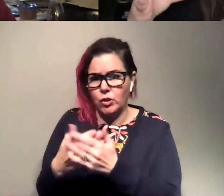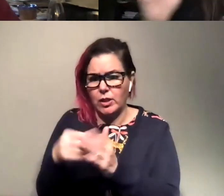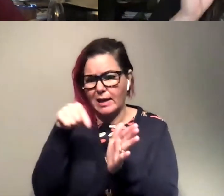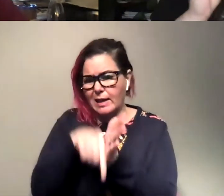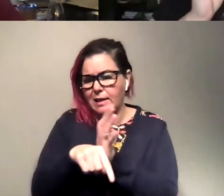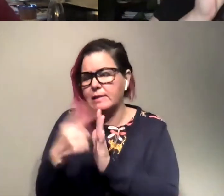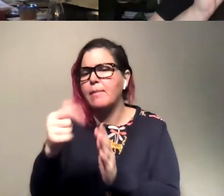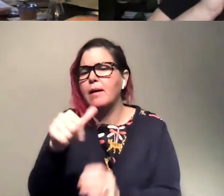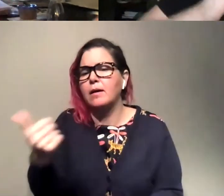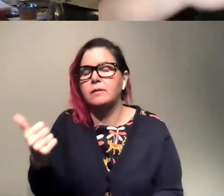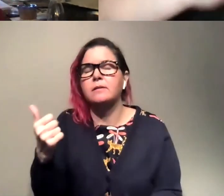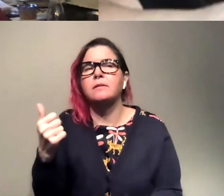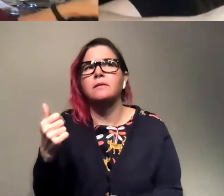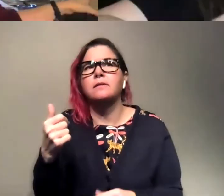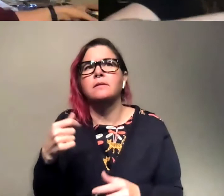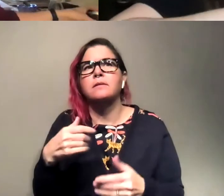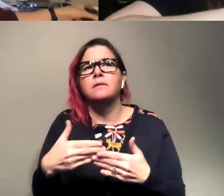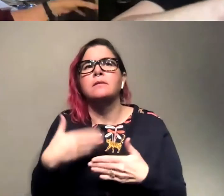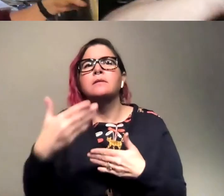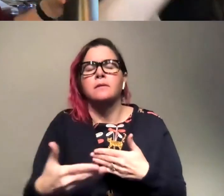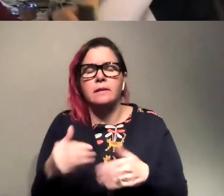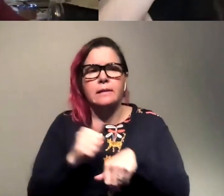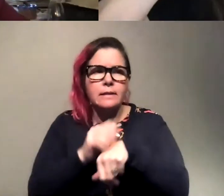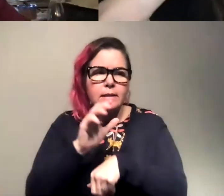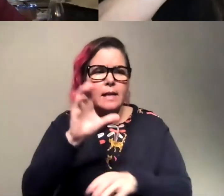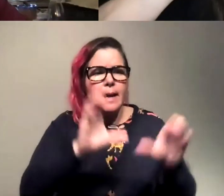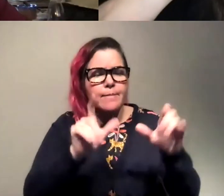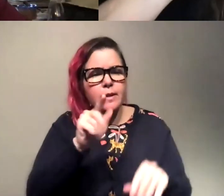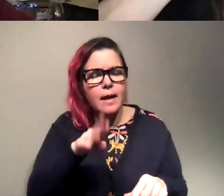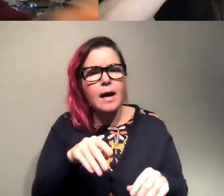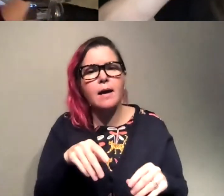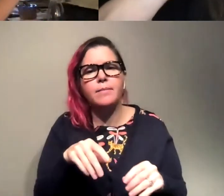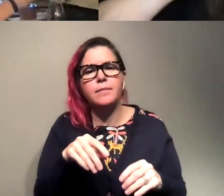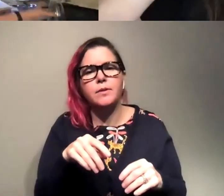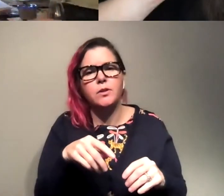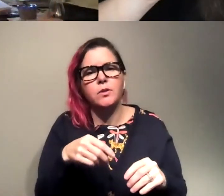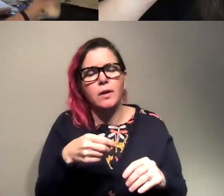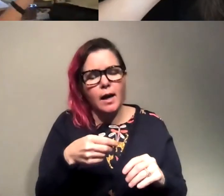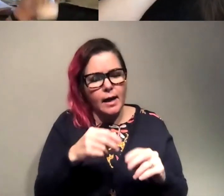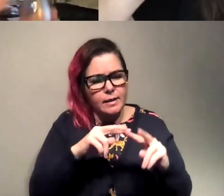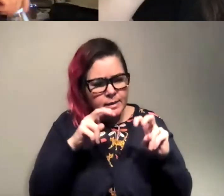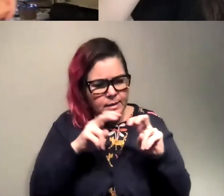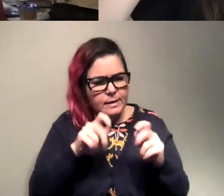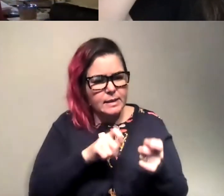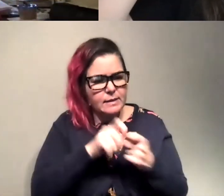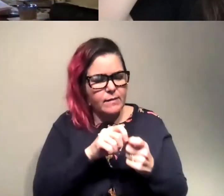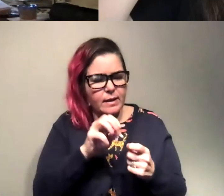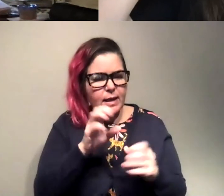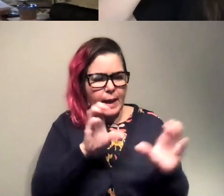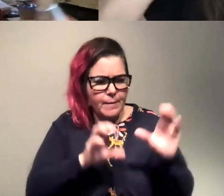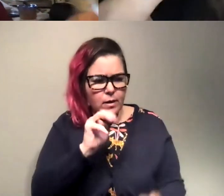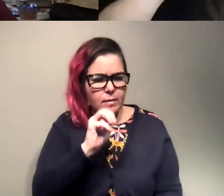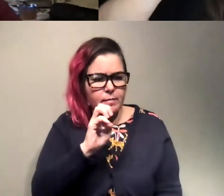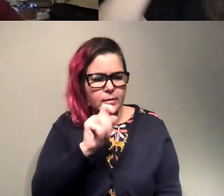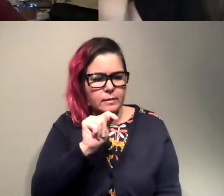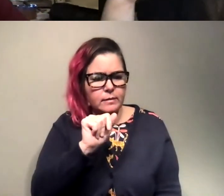else, and then you send it to the chemistry lab, you pull out this chemical, this metabolite that is